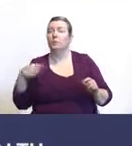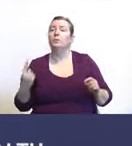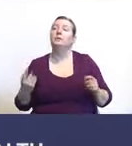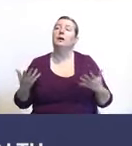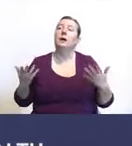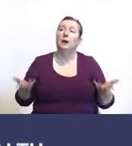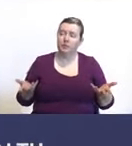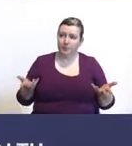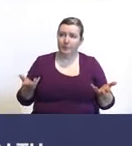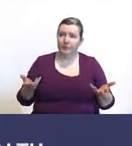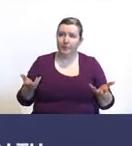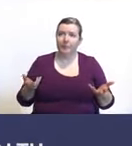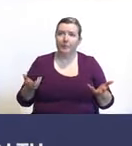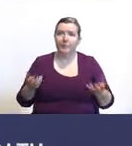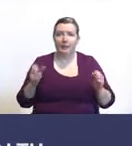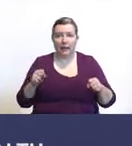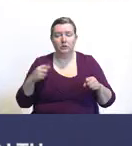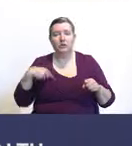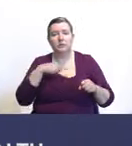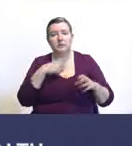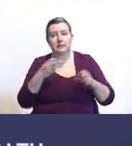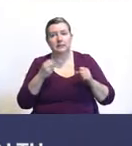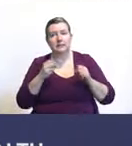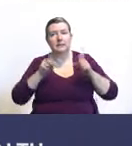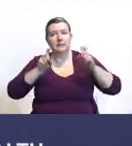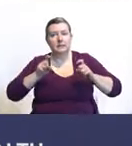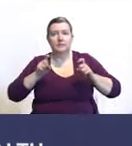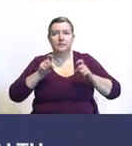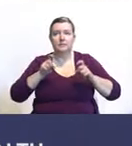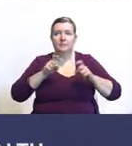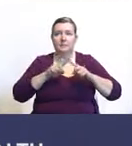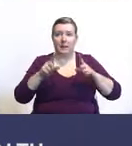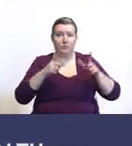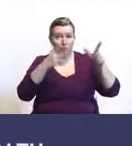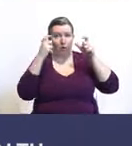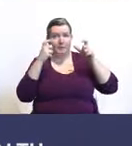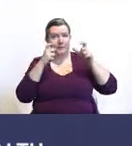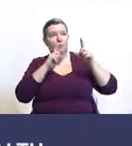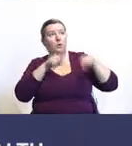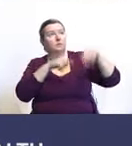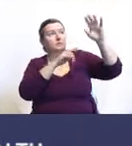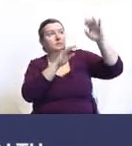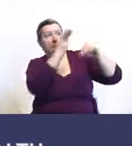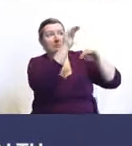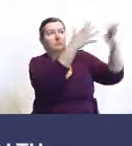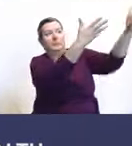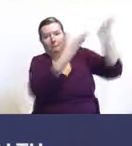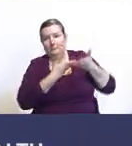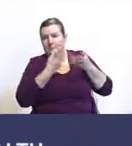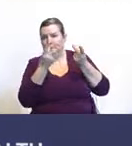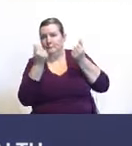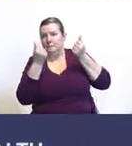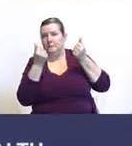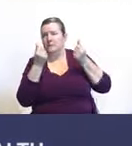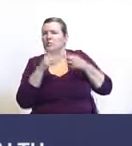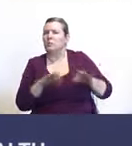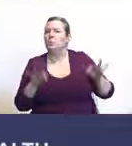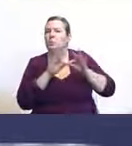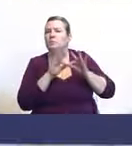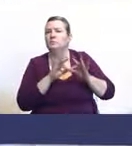at scale and it's accessible is the key. But on the variant, Judy or Ed, do you want to weigh